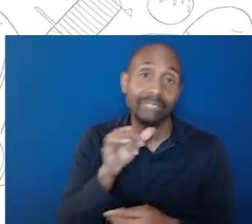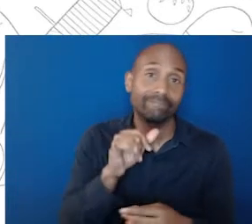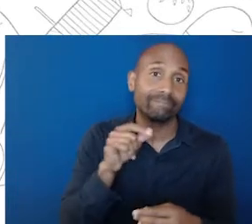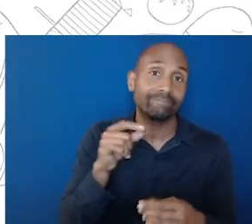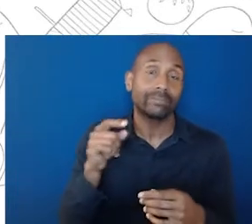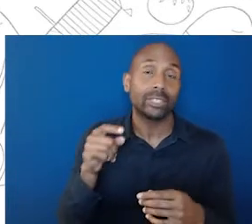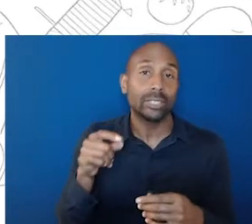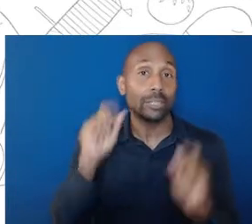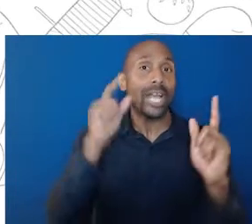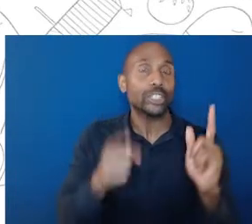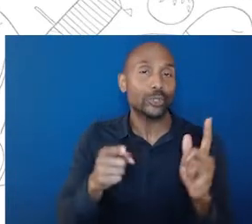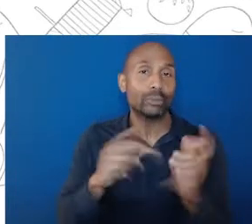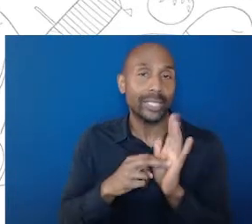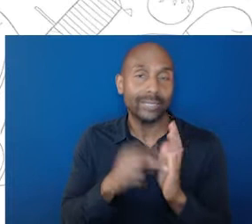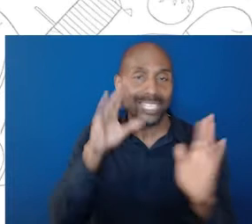Adeniji?